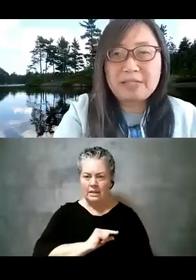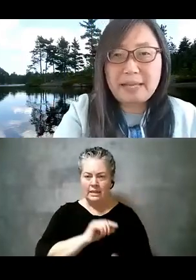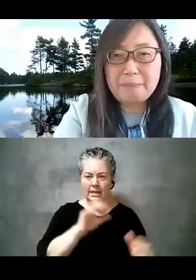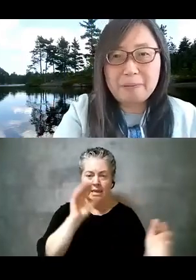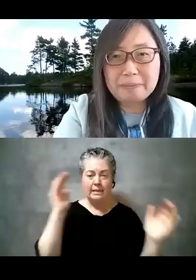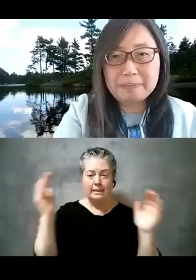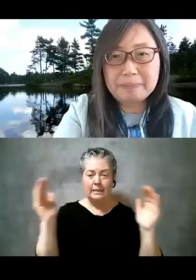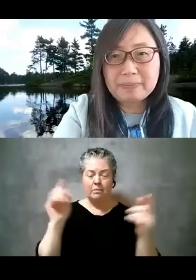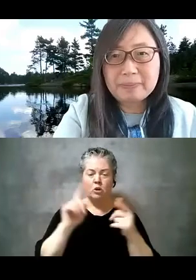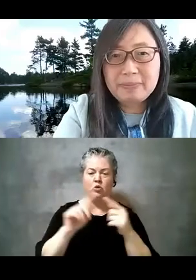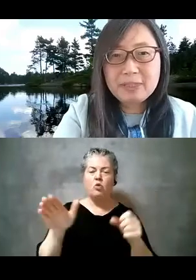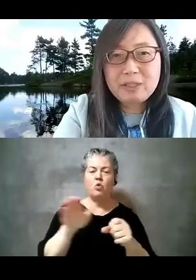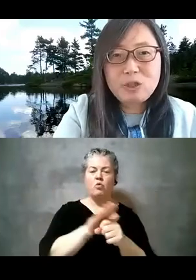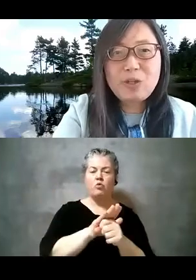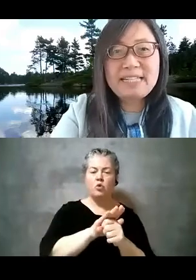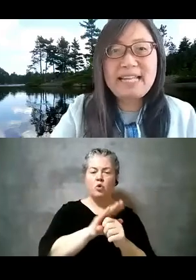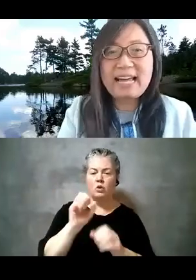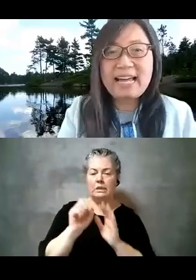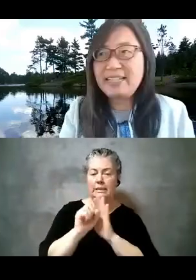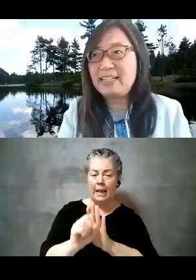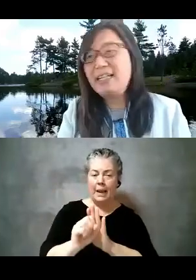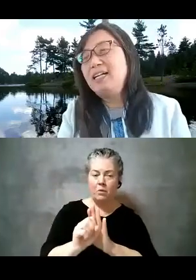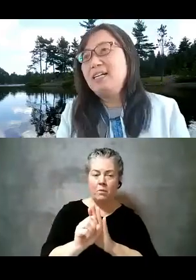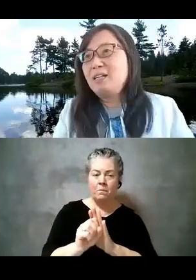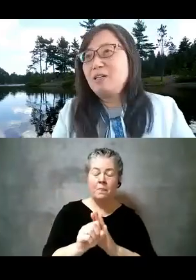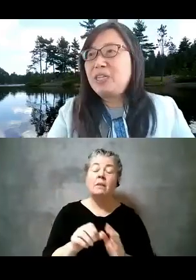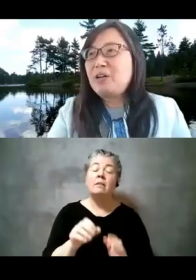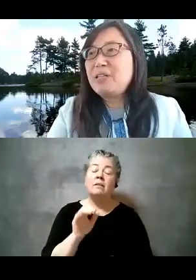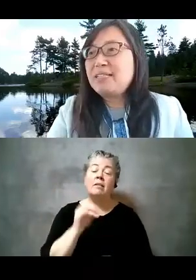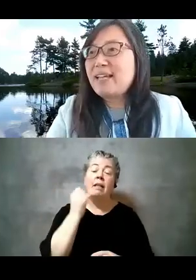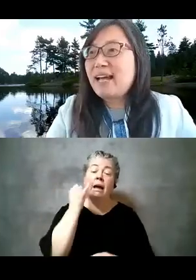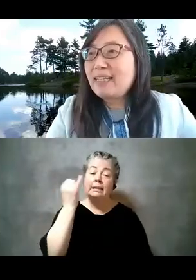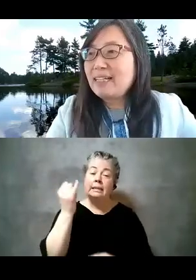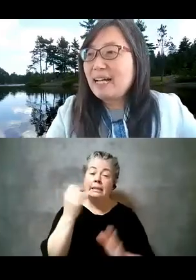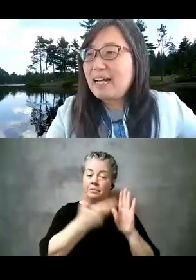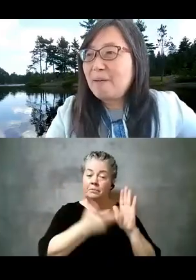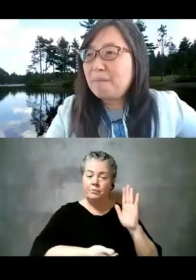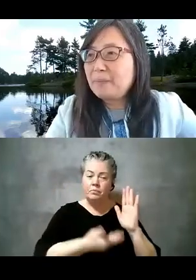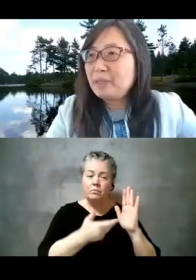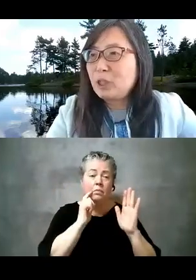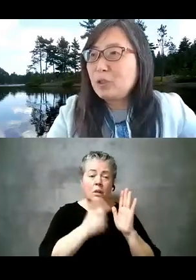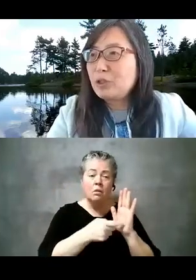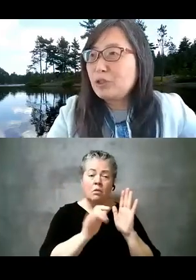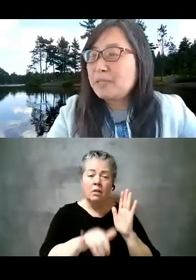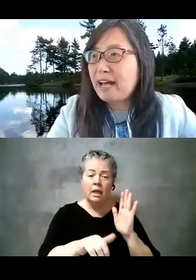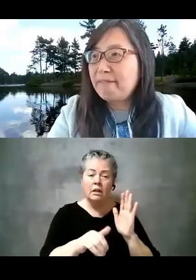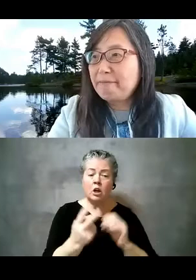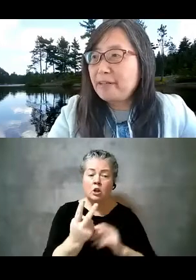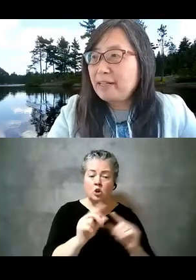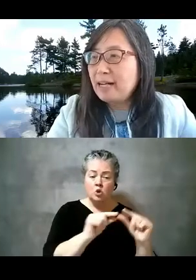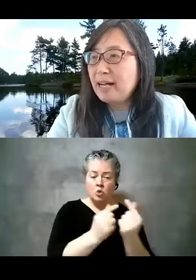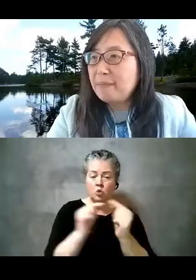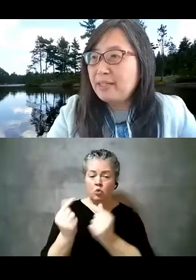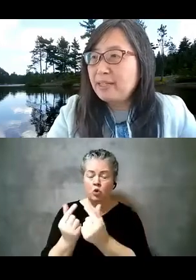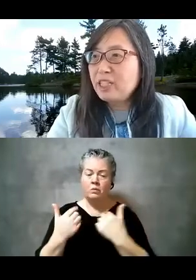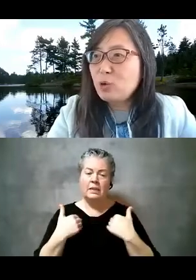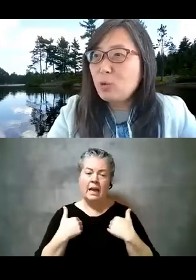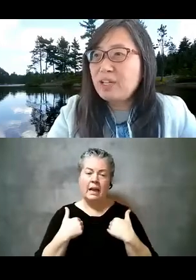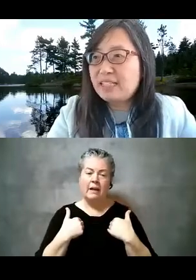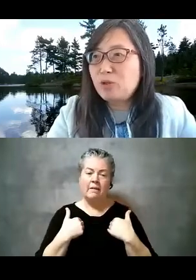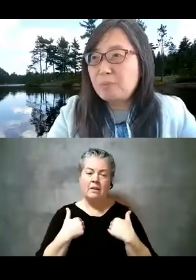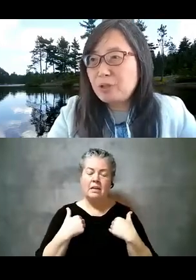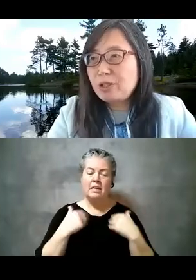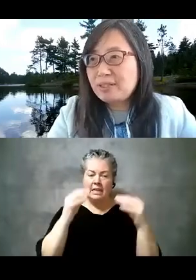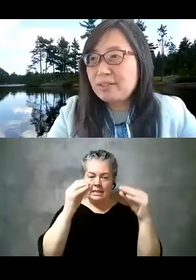the overall sample. So here's the idea. We notice that the two groups have their teacher